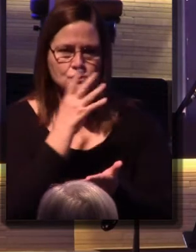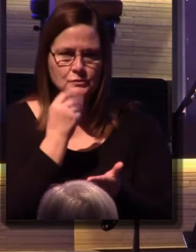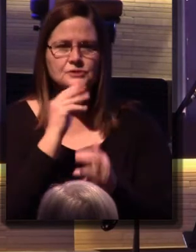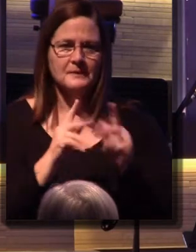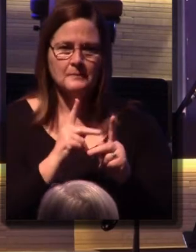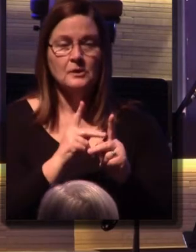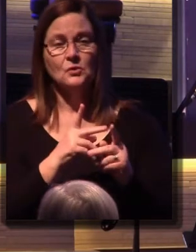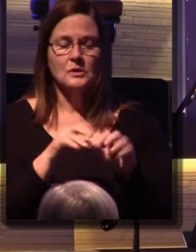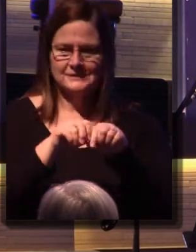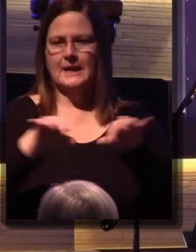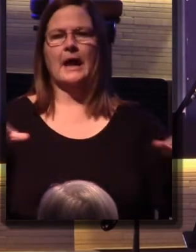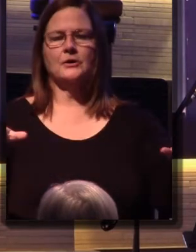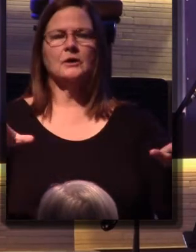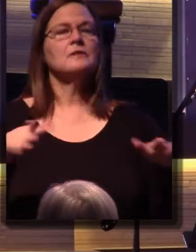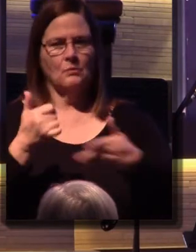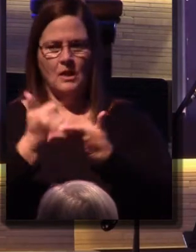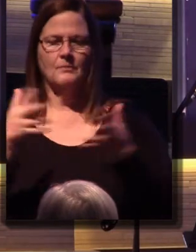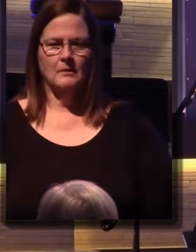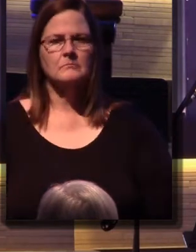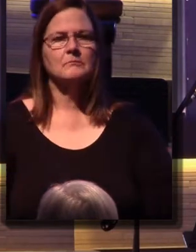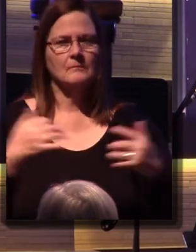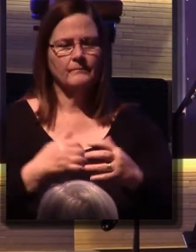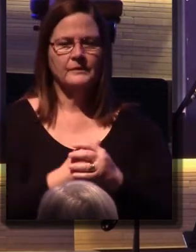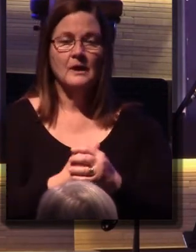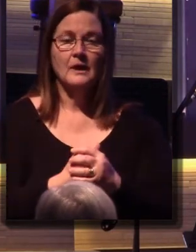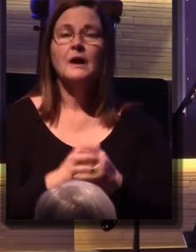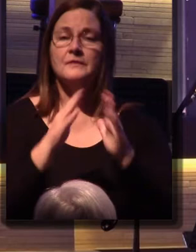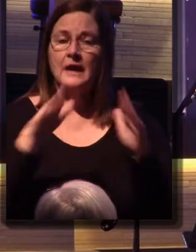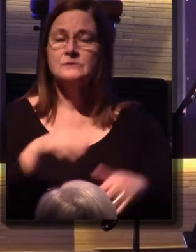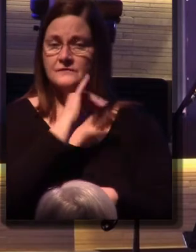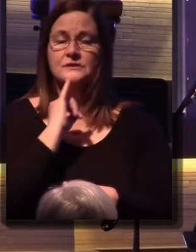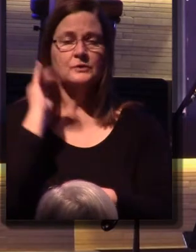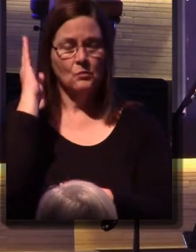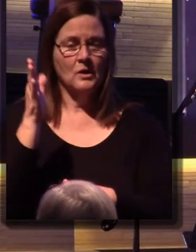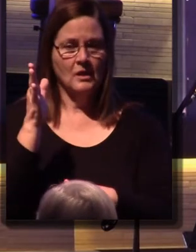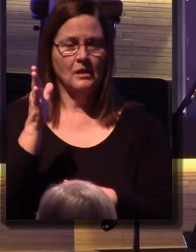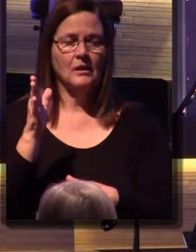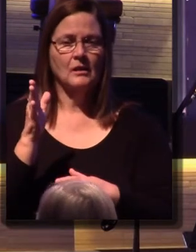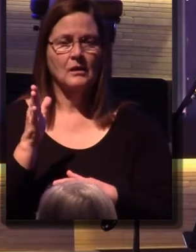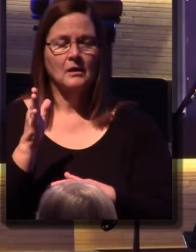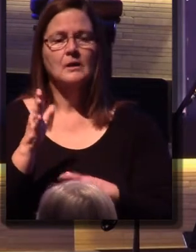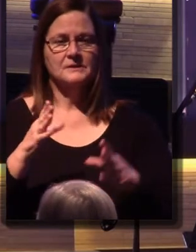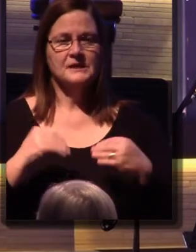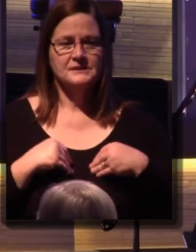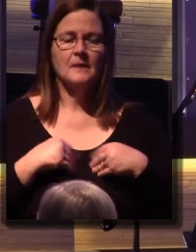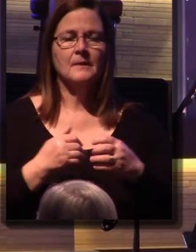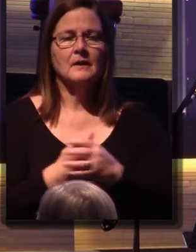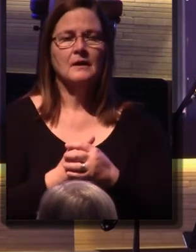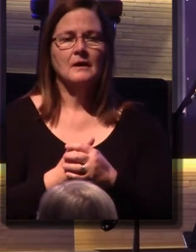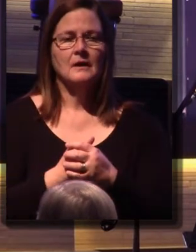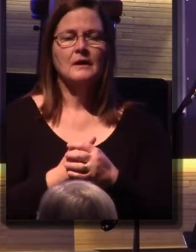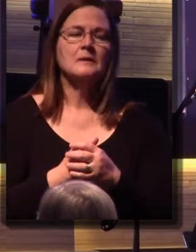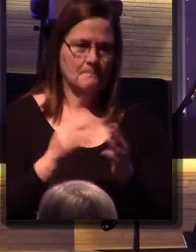help Jewish people who are dispersed throughout the world to return. And the house of Israel will possess them, meaning the nations